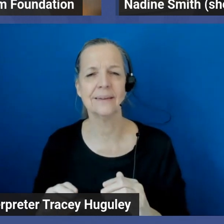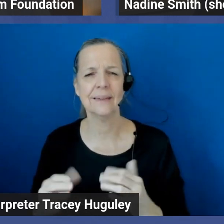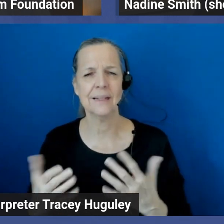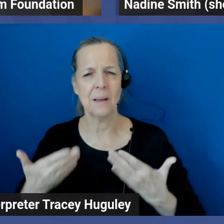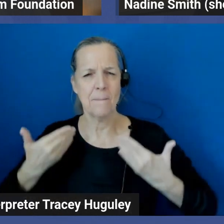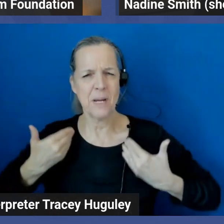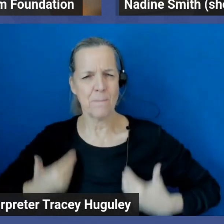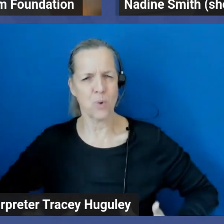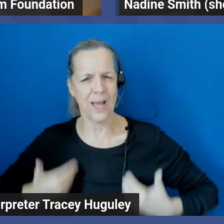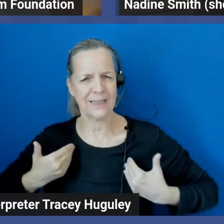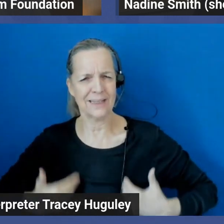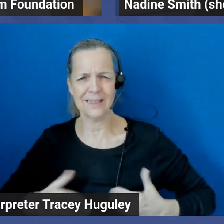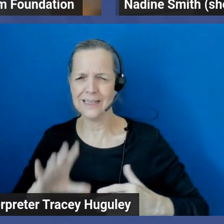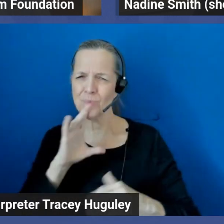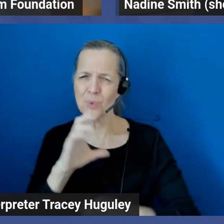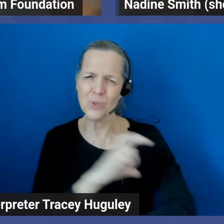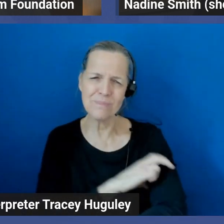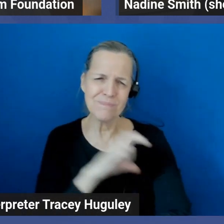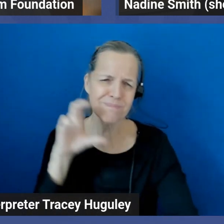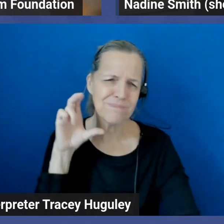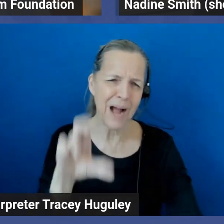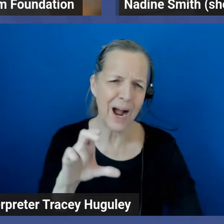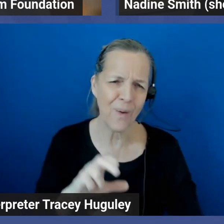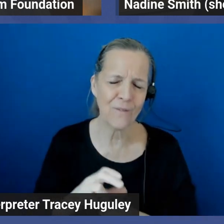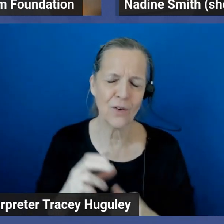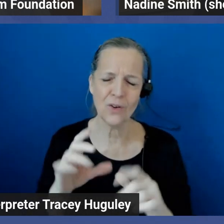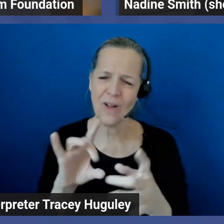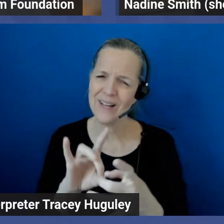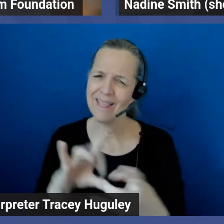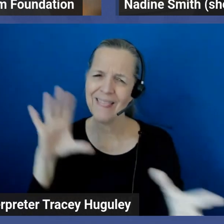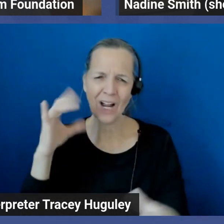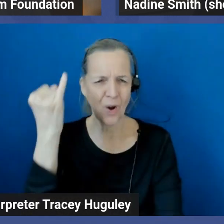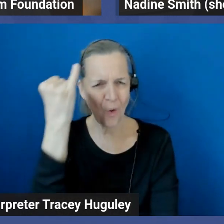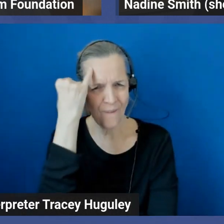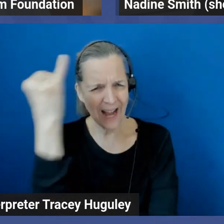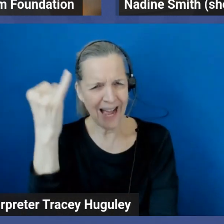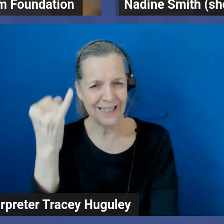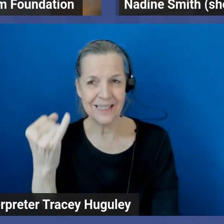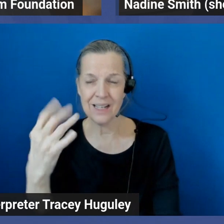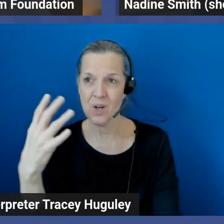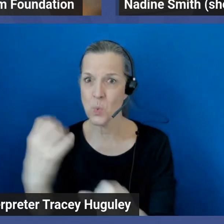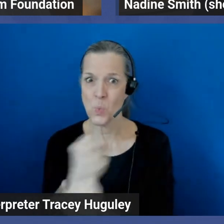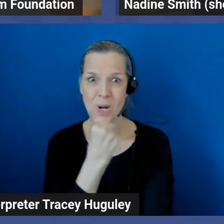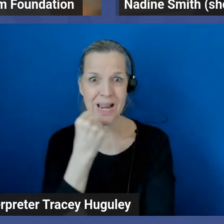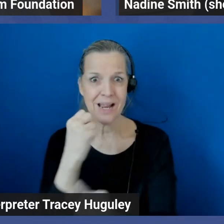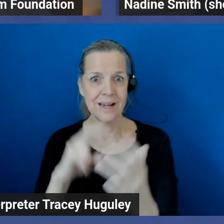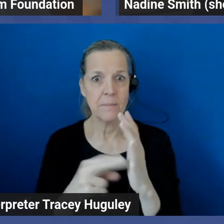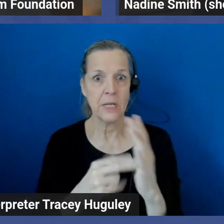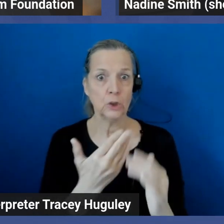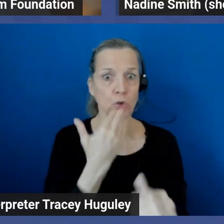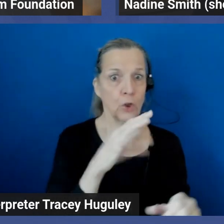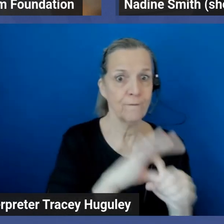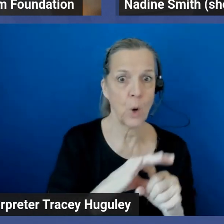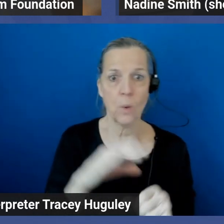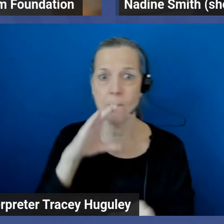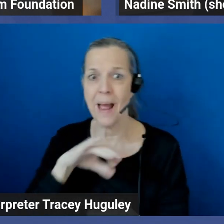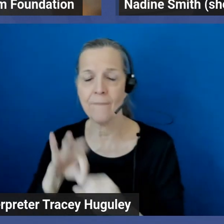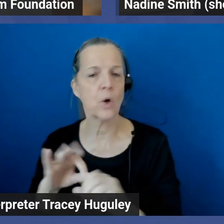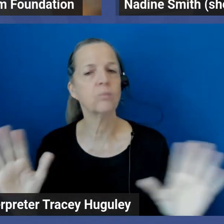a powerful thing. And you have to let go of the idea that victory is simply a good vote or a bad vote. It's